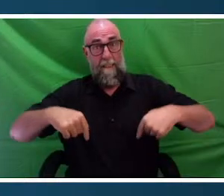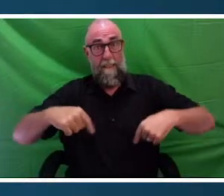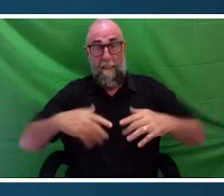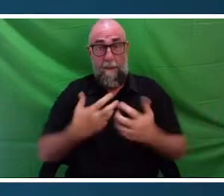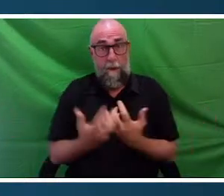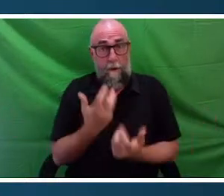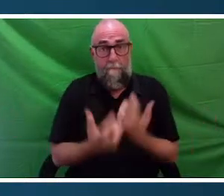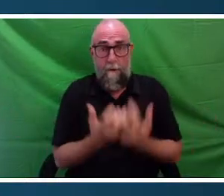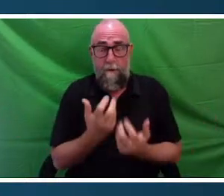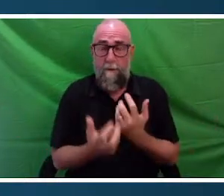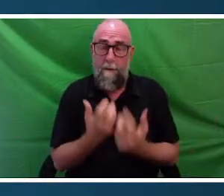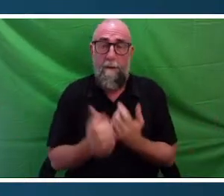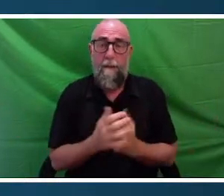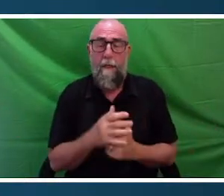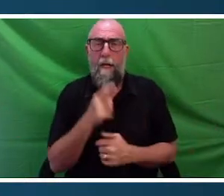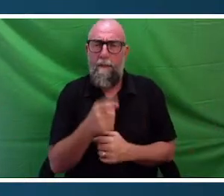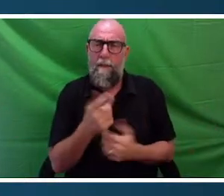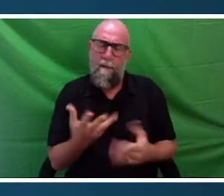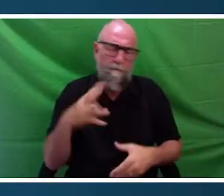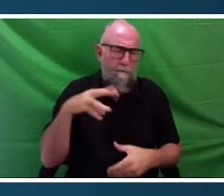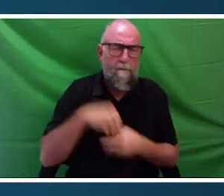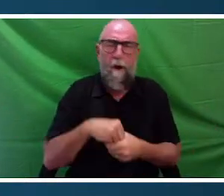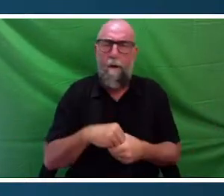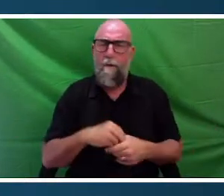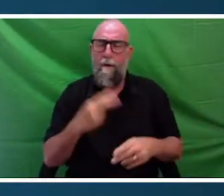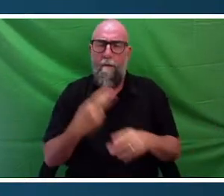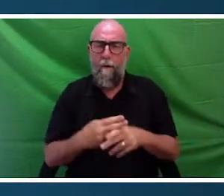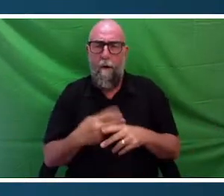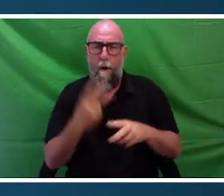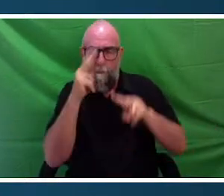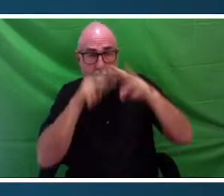transdisciplinary agenda that is critical for our human future.